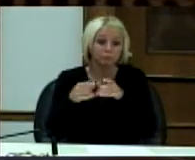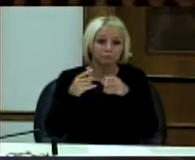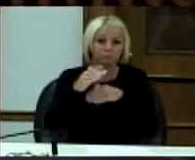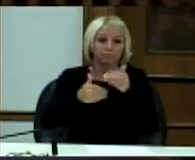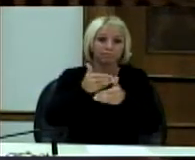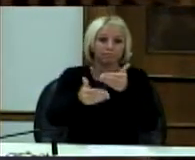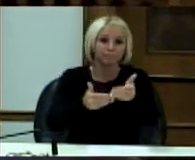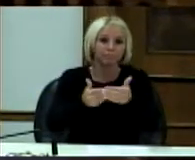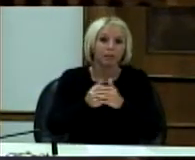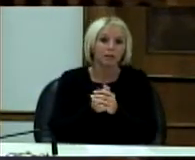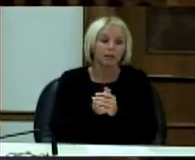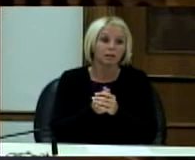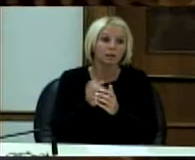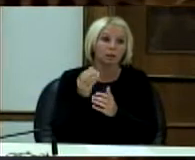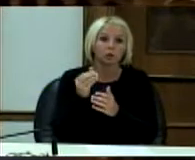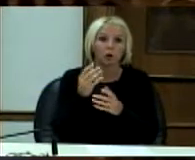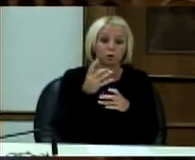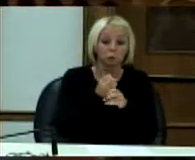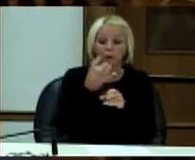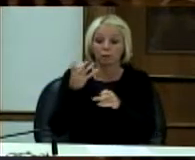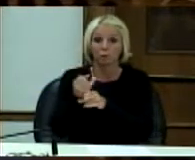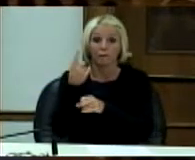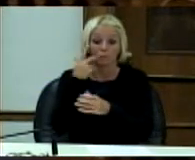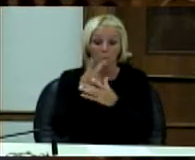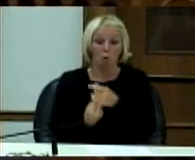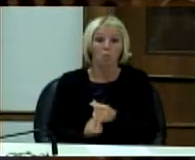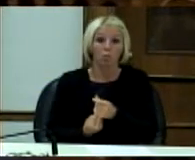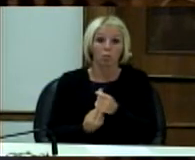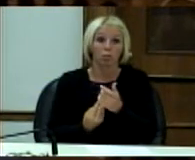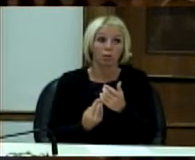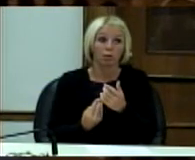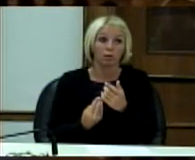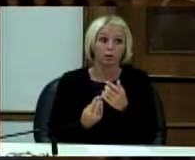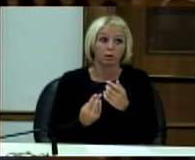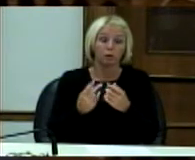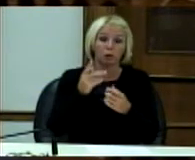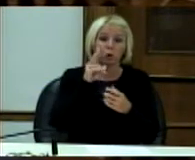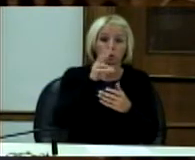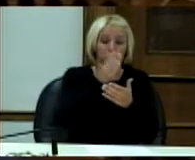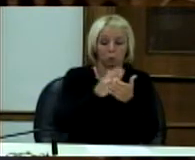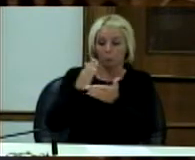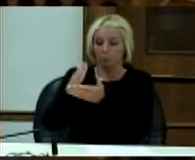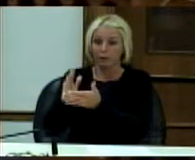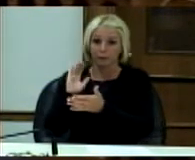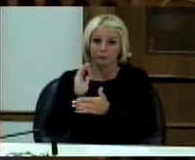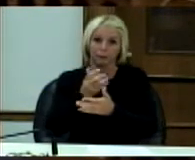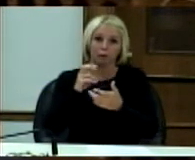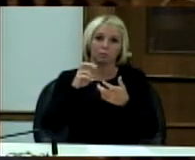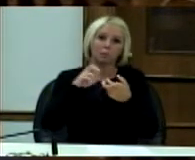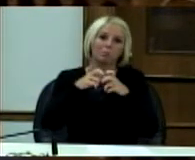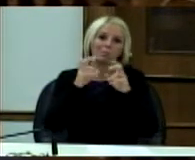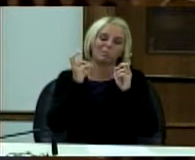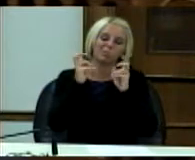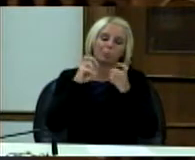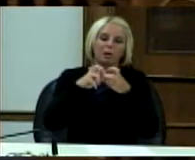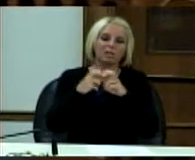cycle also. So it's really a win-win situation for 2 pieces of our